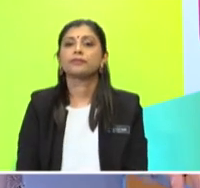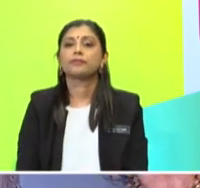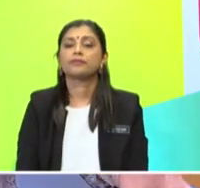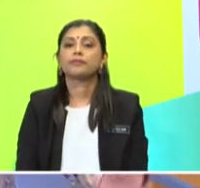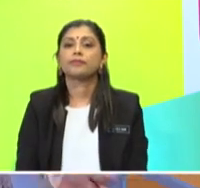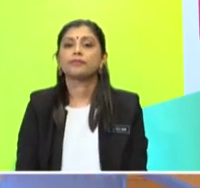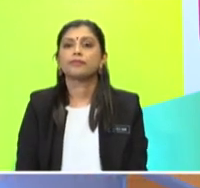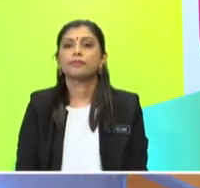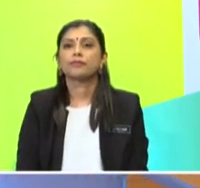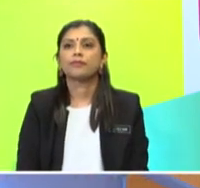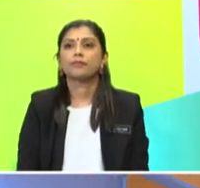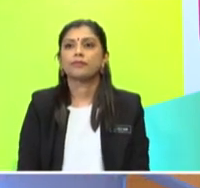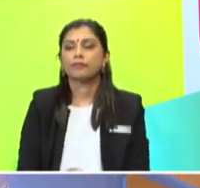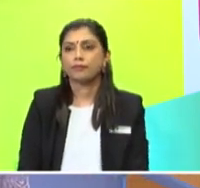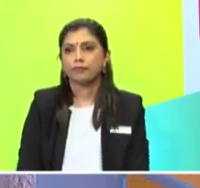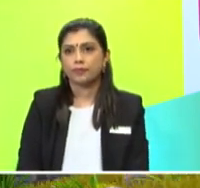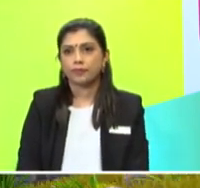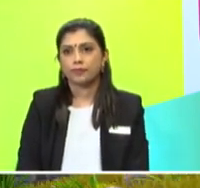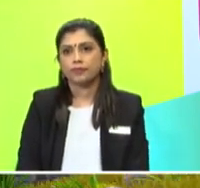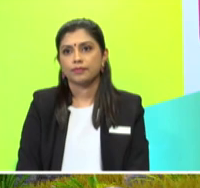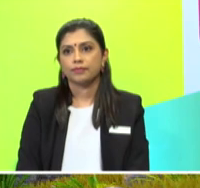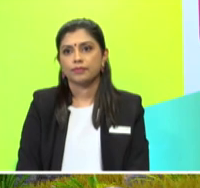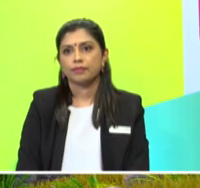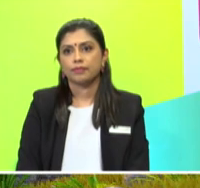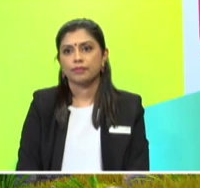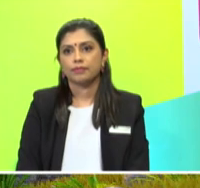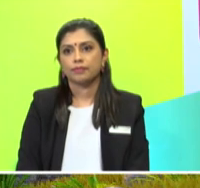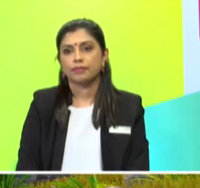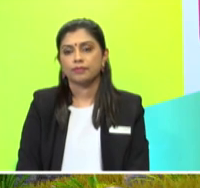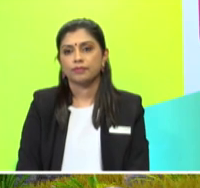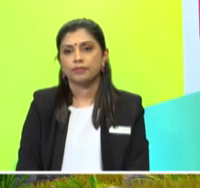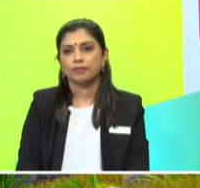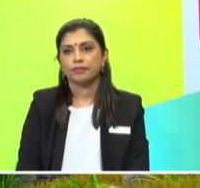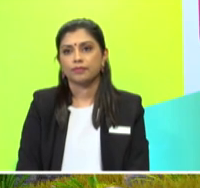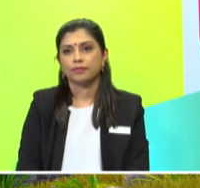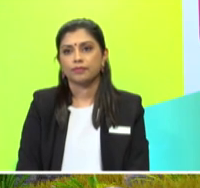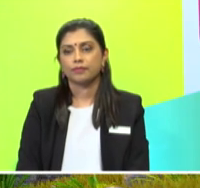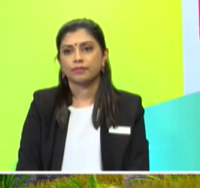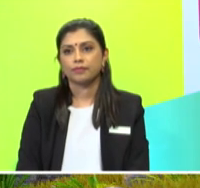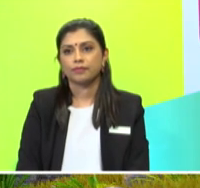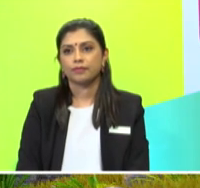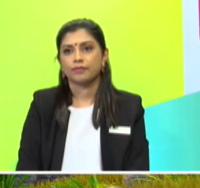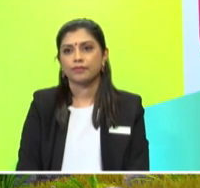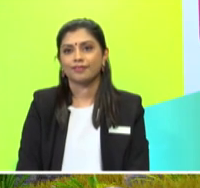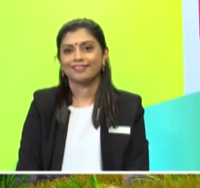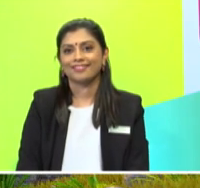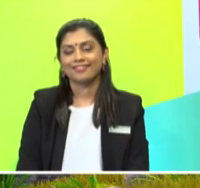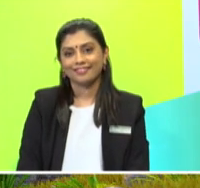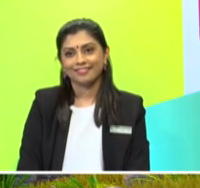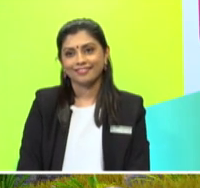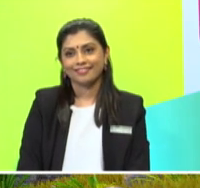what you have learned today. Anyone, go. Can I share mine, madam? Yes, Iman. I miss your voice. Okay, go.